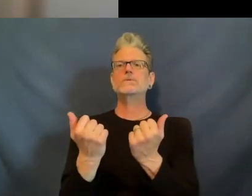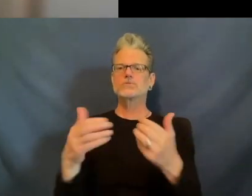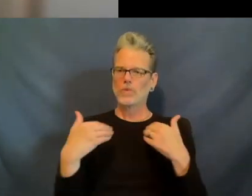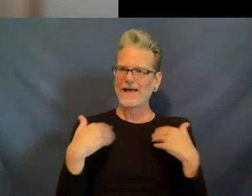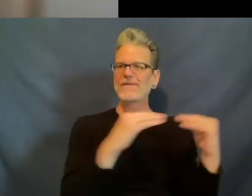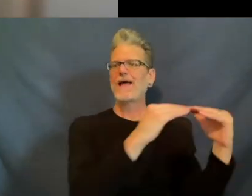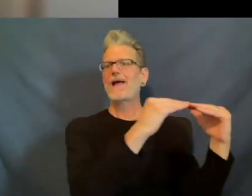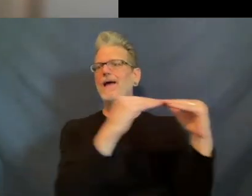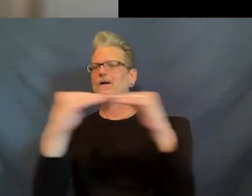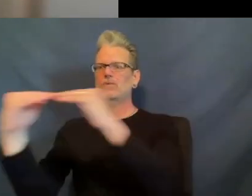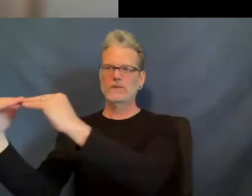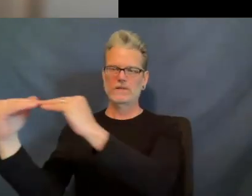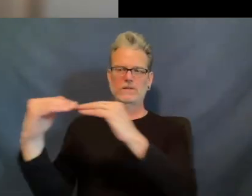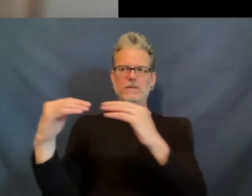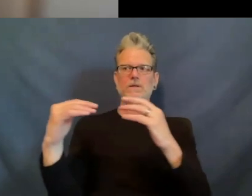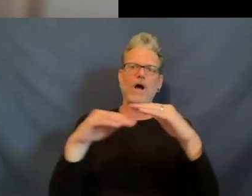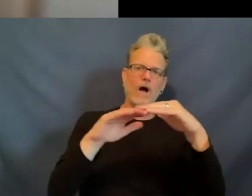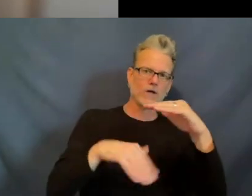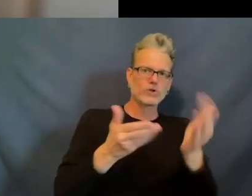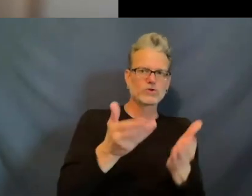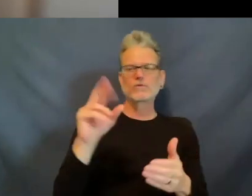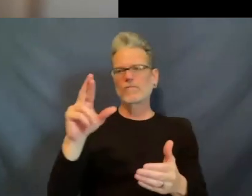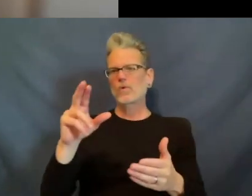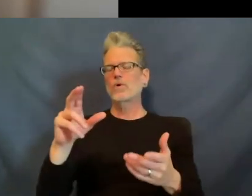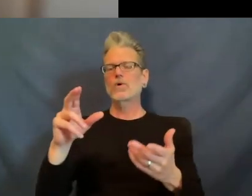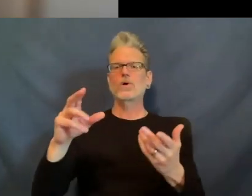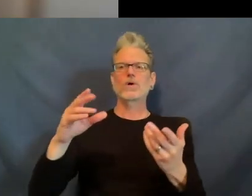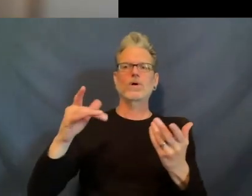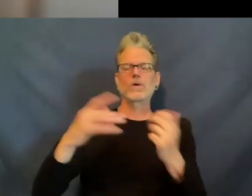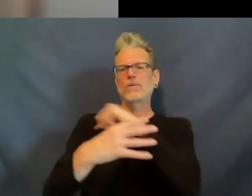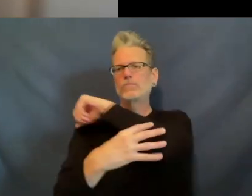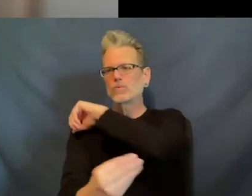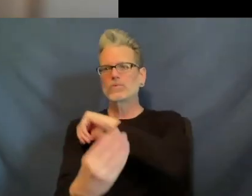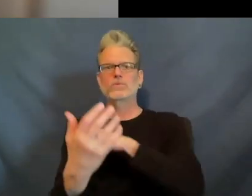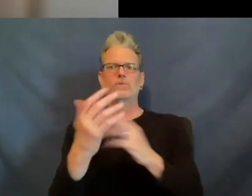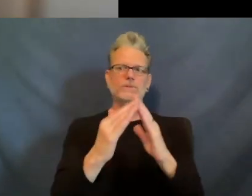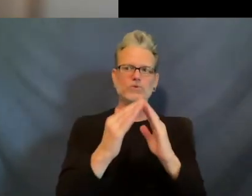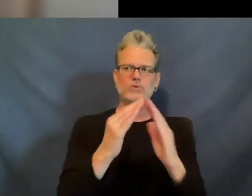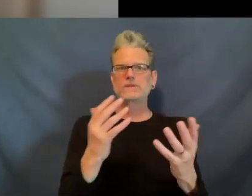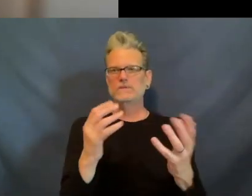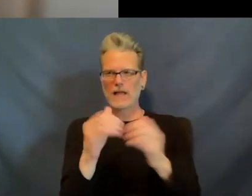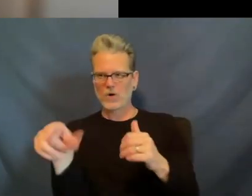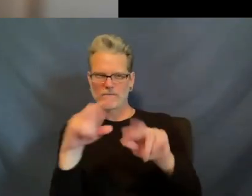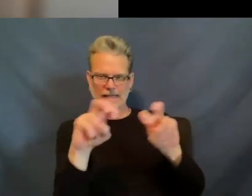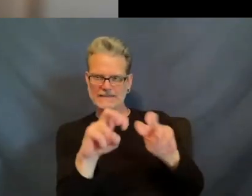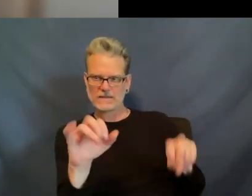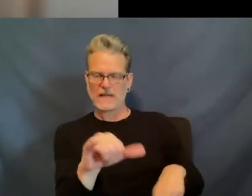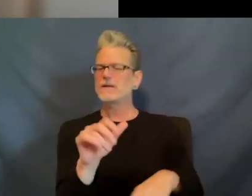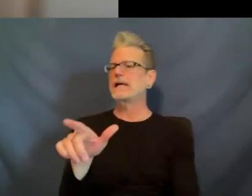across how underserved or disadvantaged communities are assessed. And not one agency is